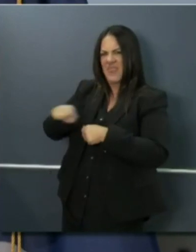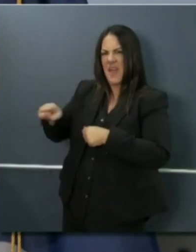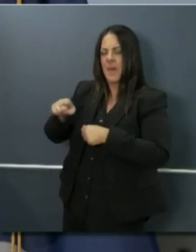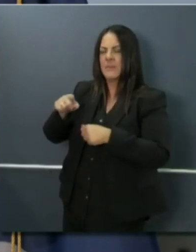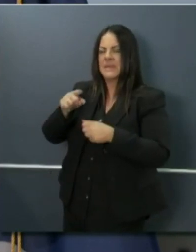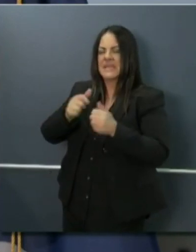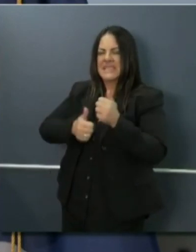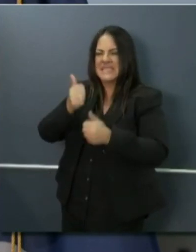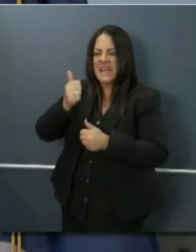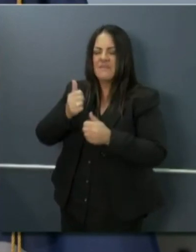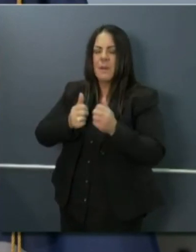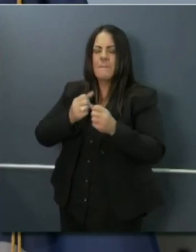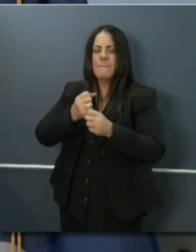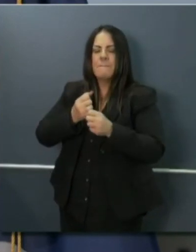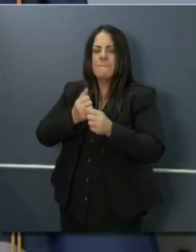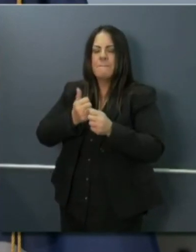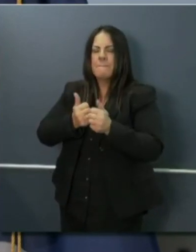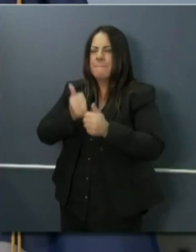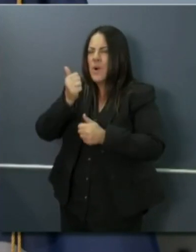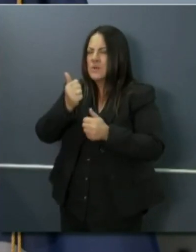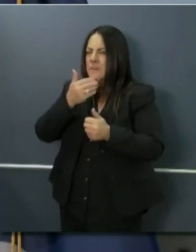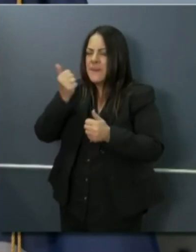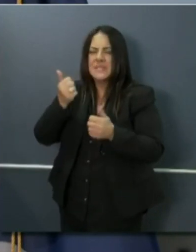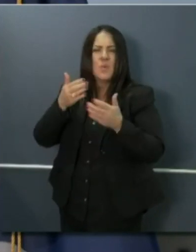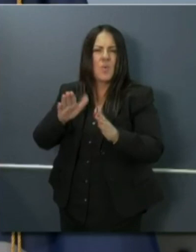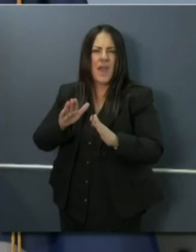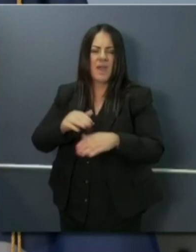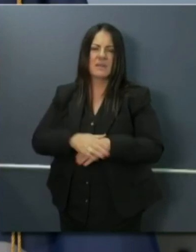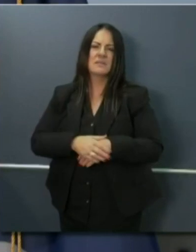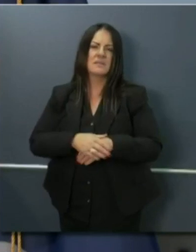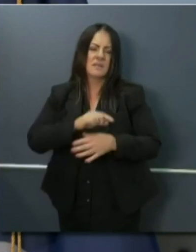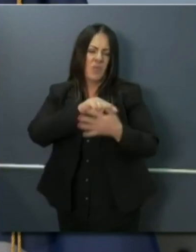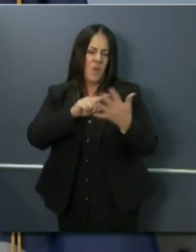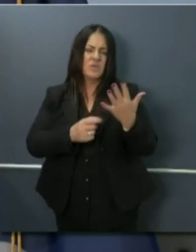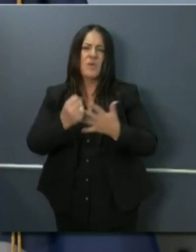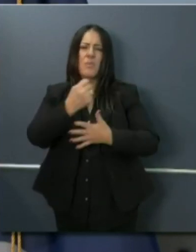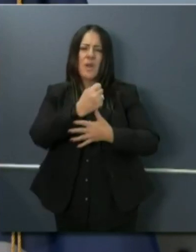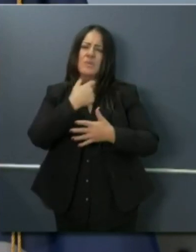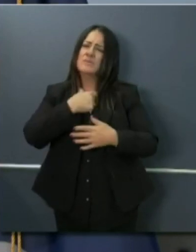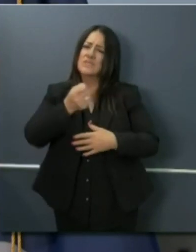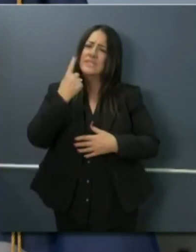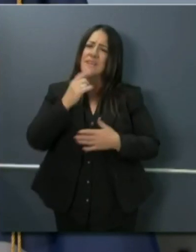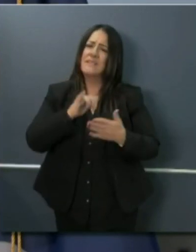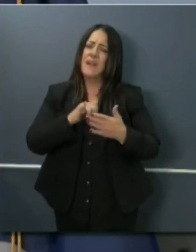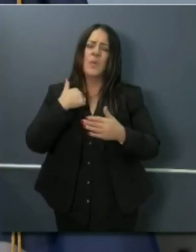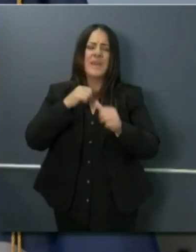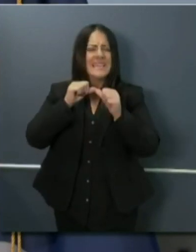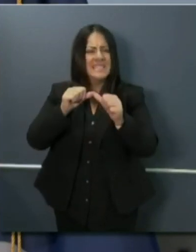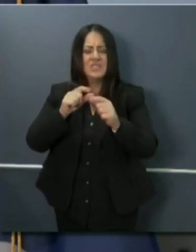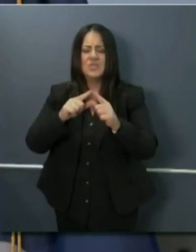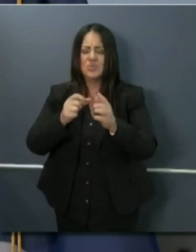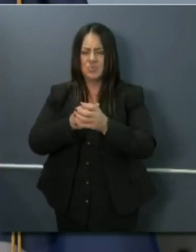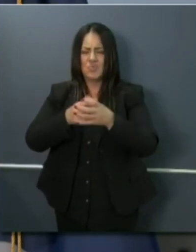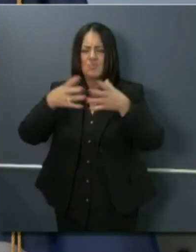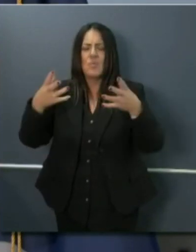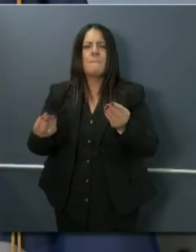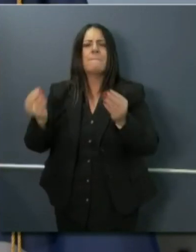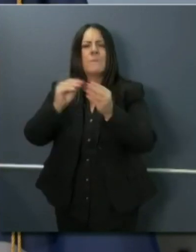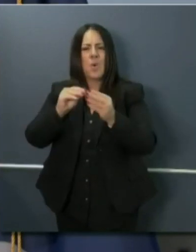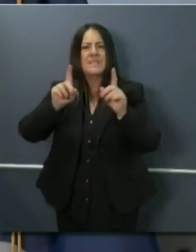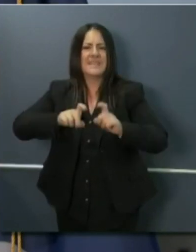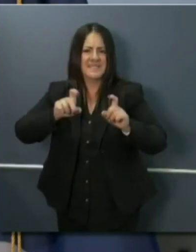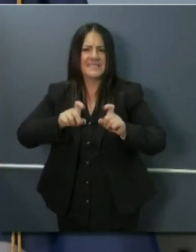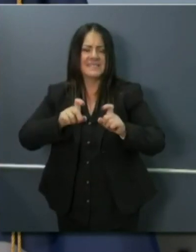way. So all of those priorities notwithstanding, we continue to grow our testing capacity, both that's sponsored